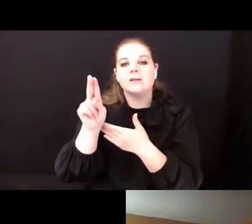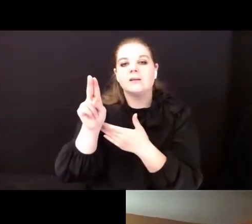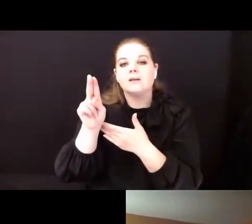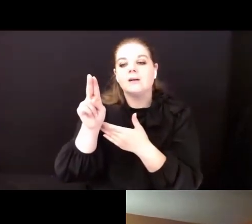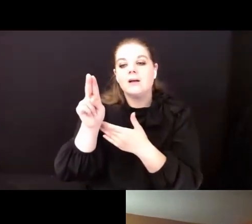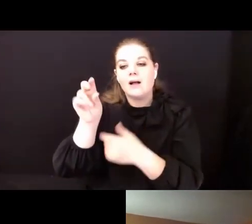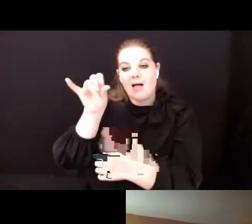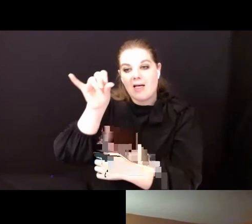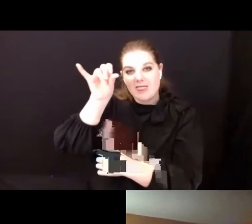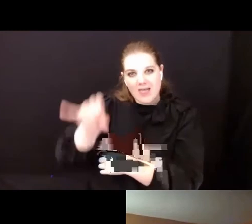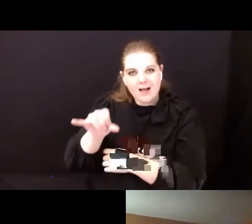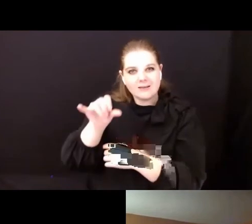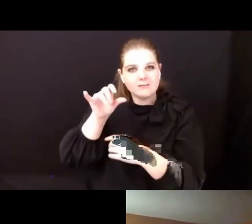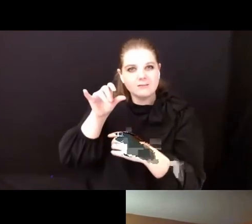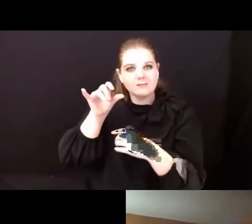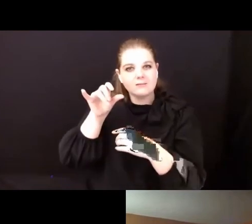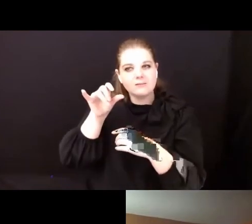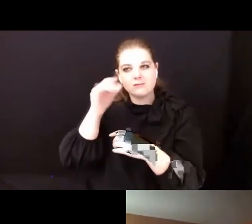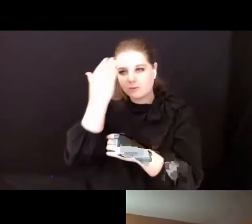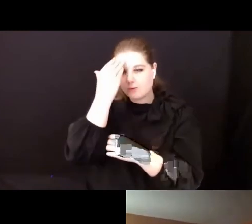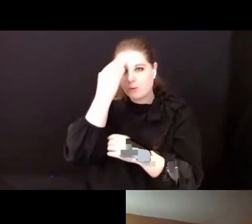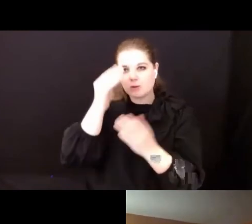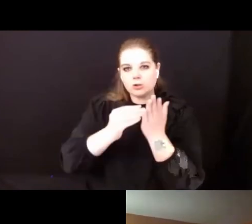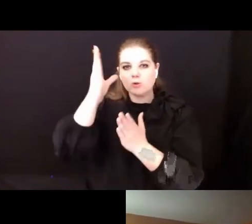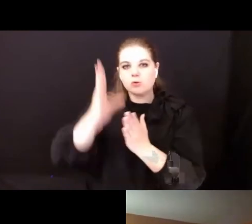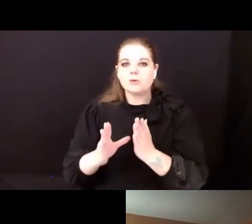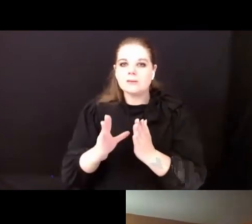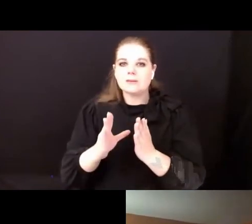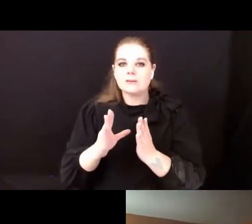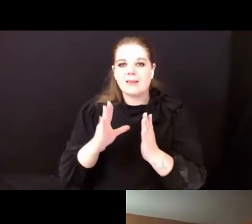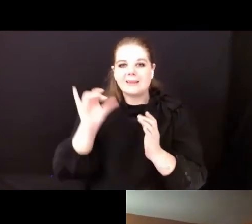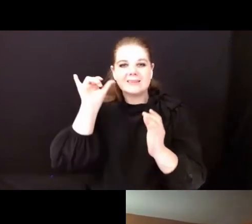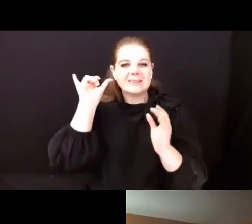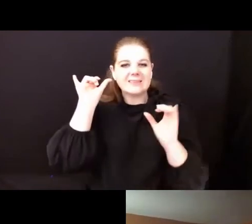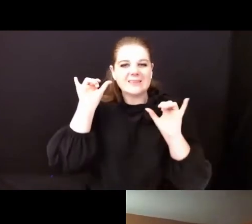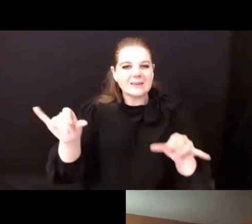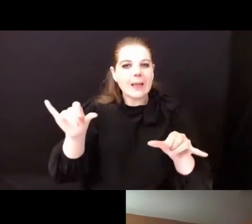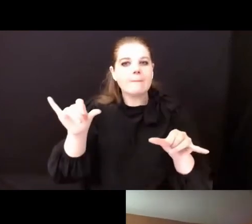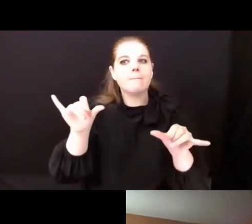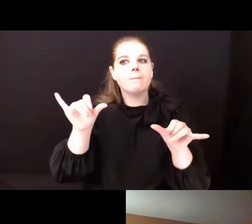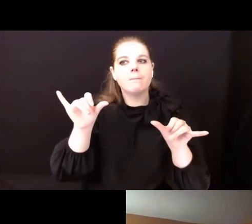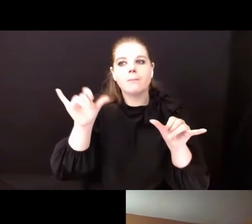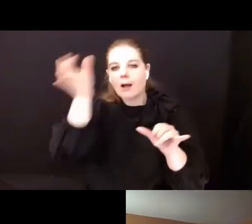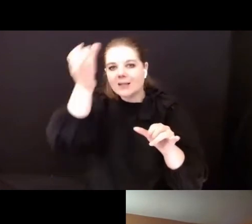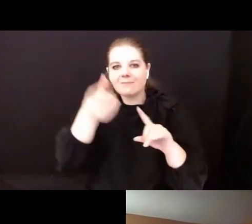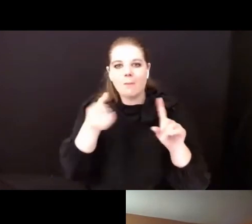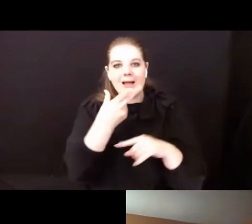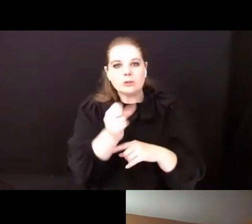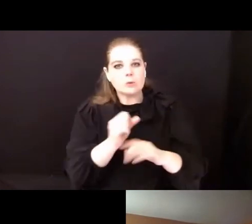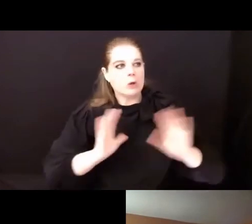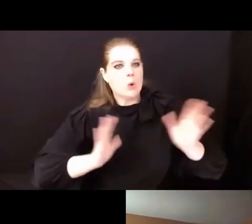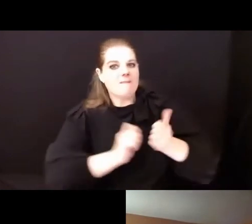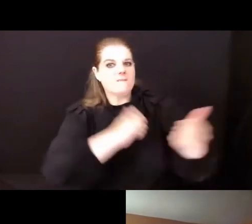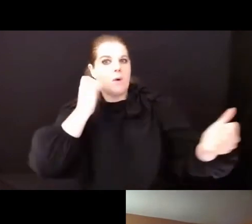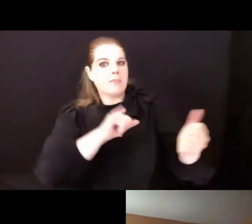is a problem for students not wanting to come in and use that resource because they think, oh,